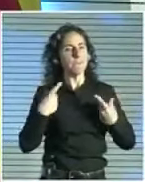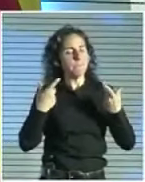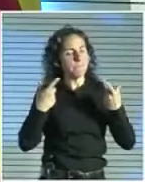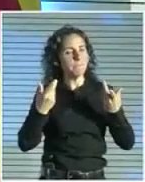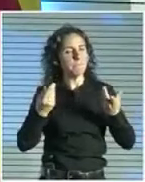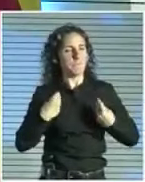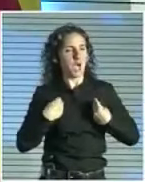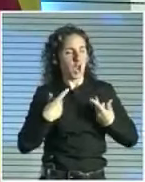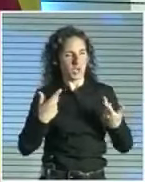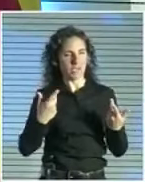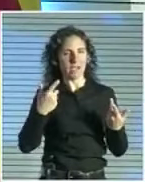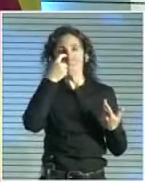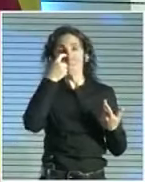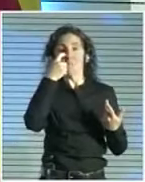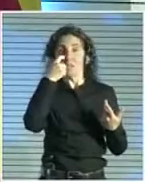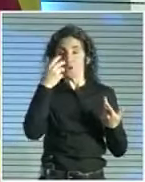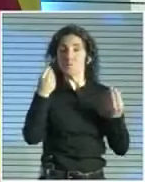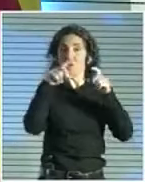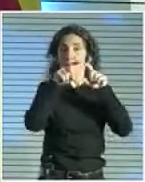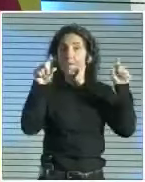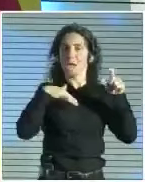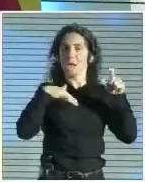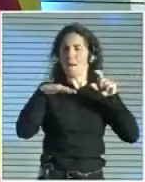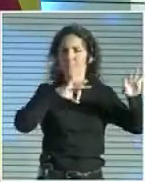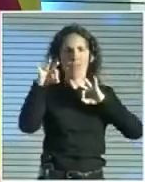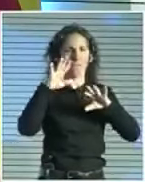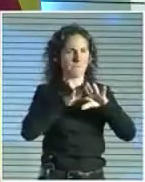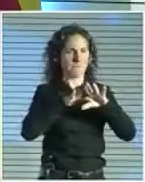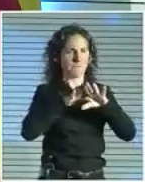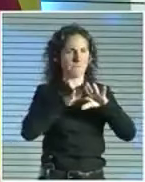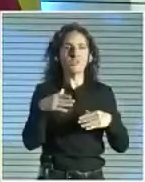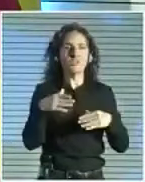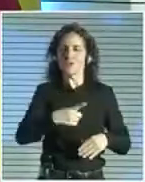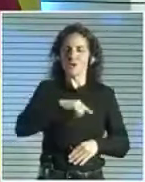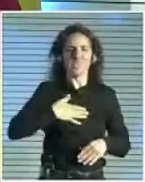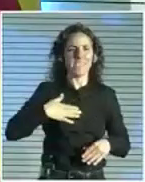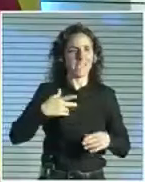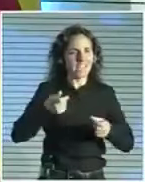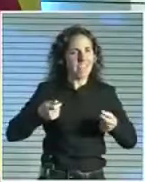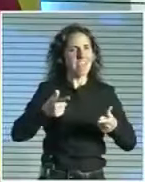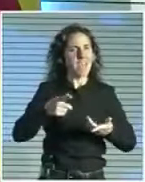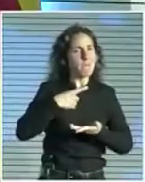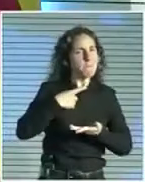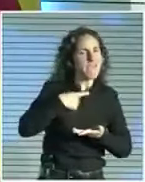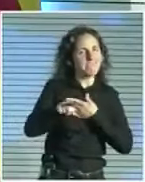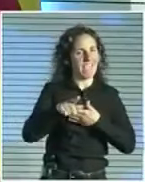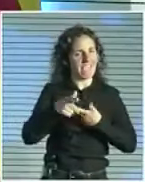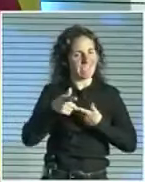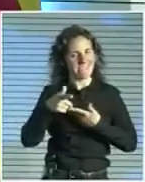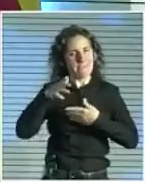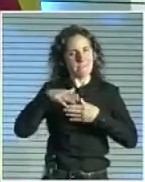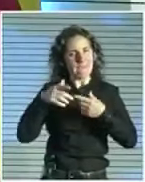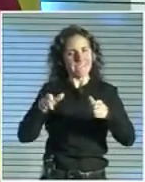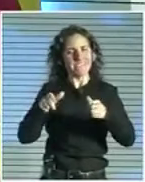the tourism sector, because some of these pressures, you see them, but at the same time, you notice that